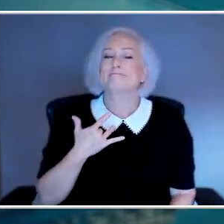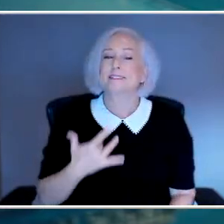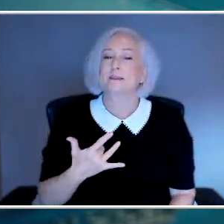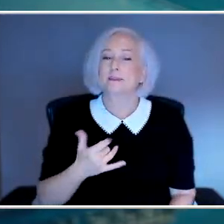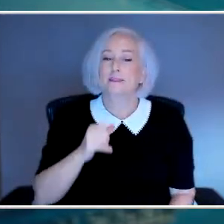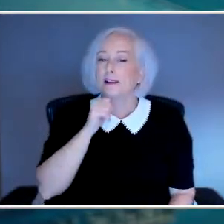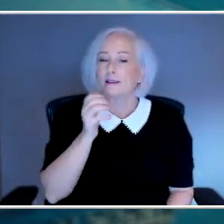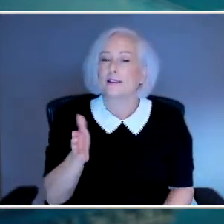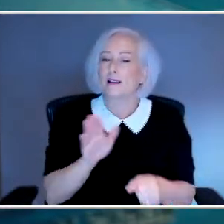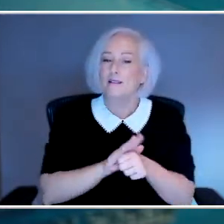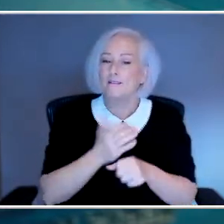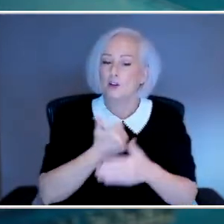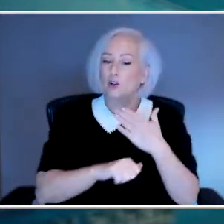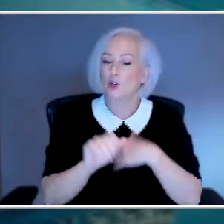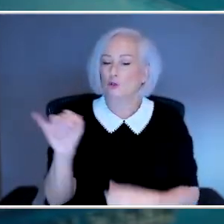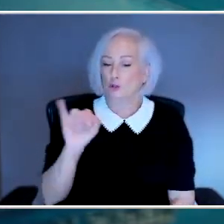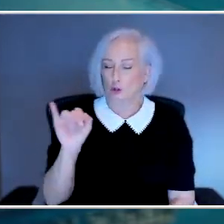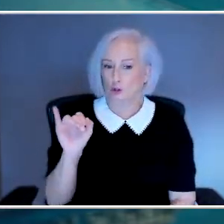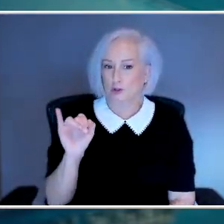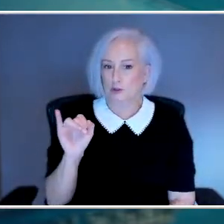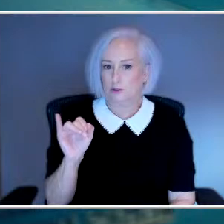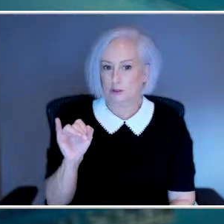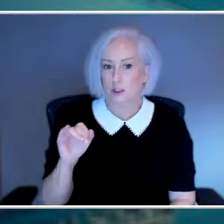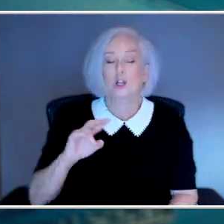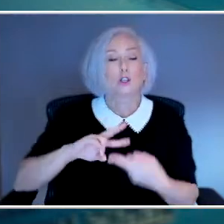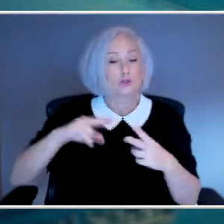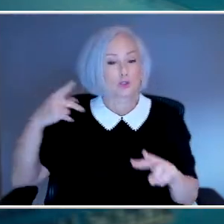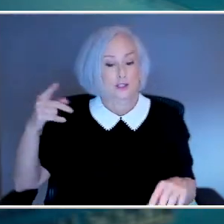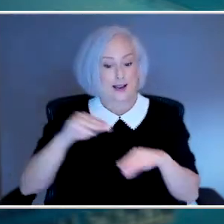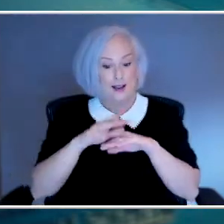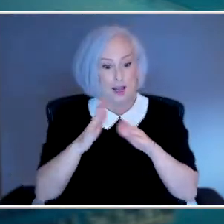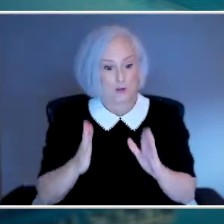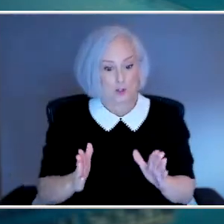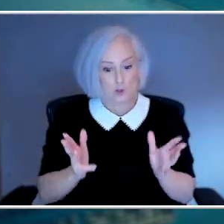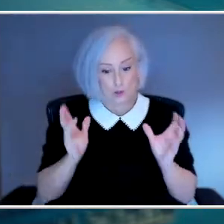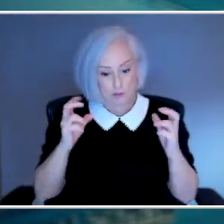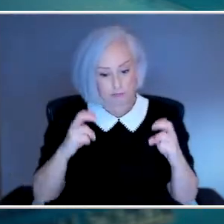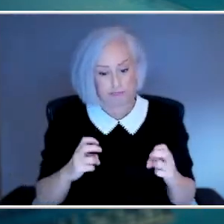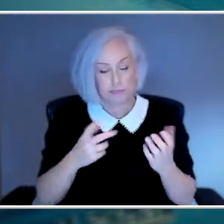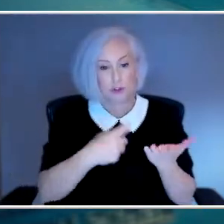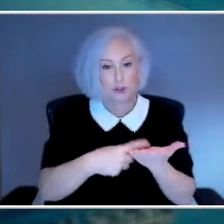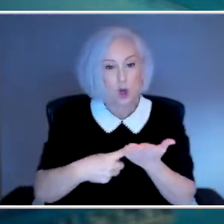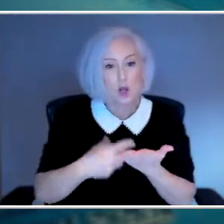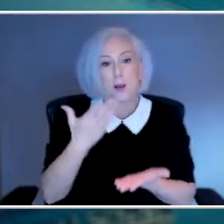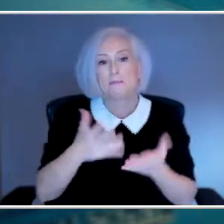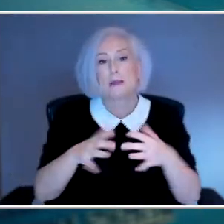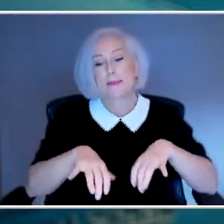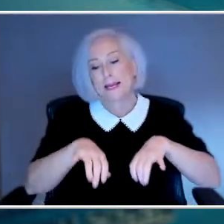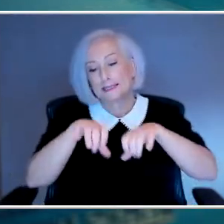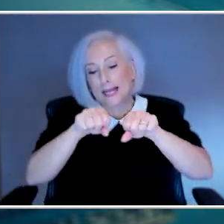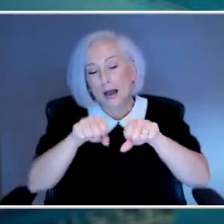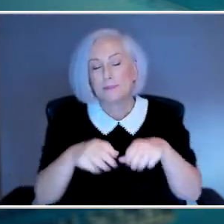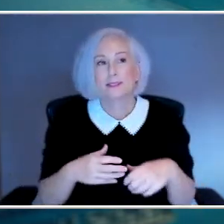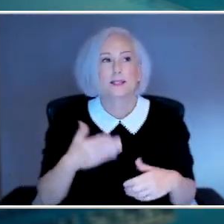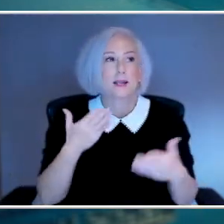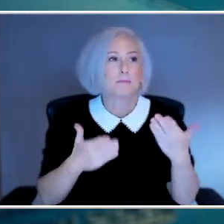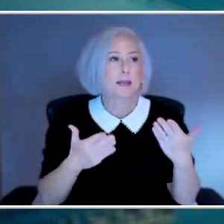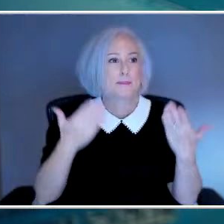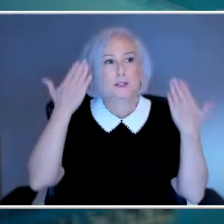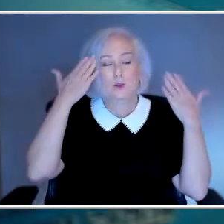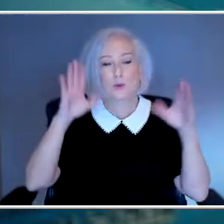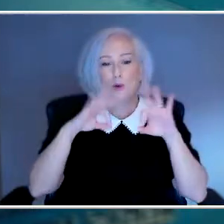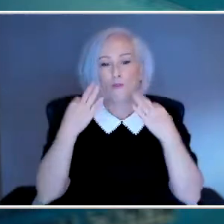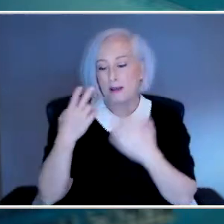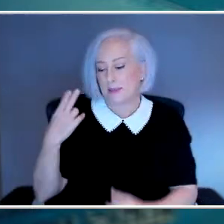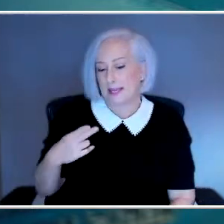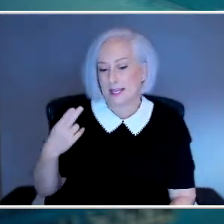Genetic counselors will still visit with people, and so if someone might be adopted or they just want to know or they're not familiar with their family history, you can still